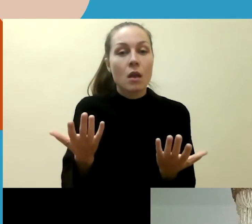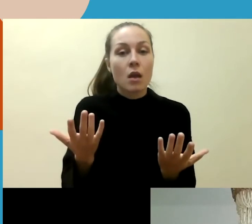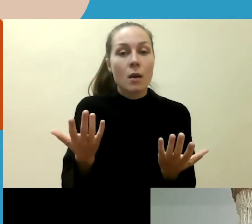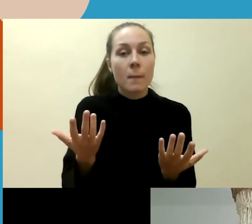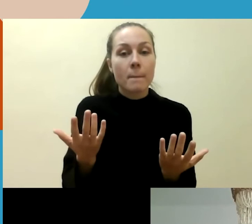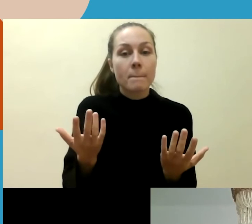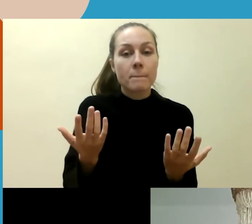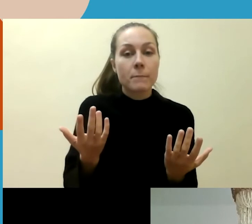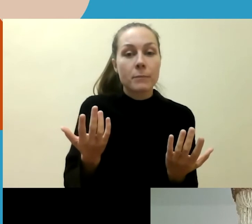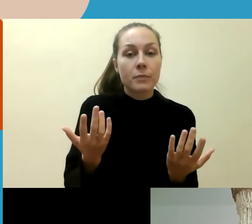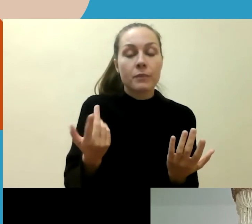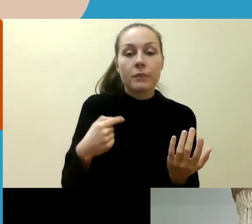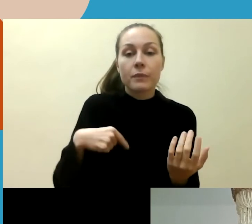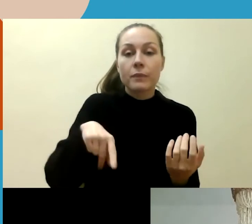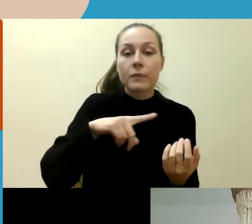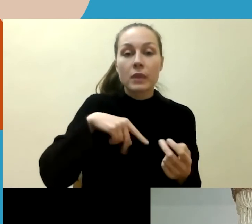employ.